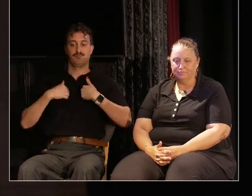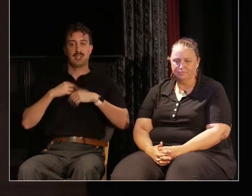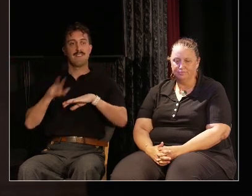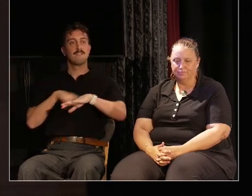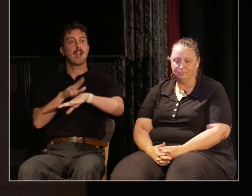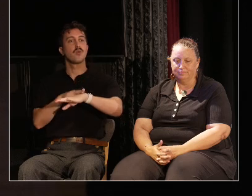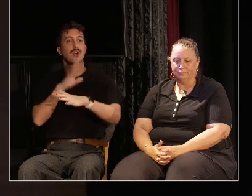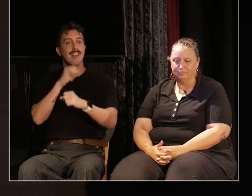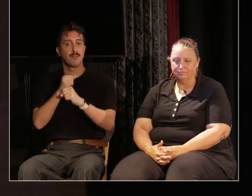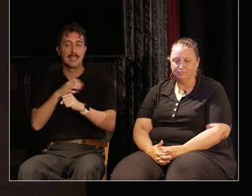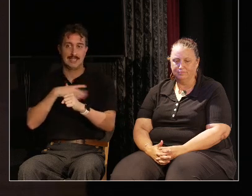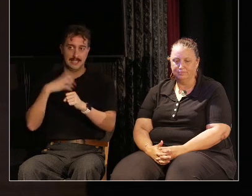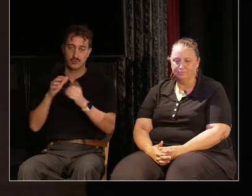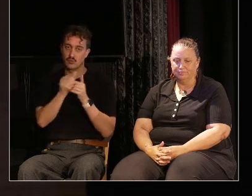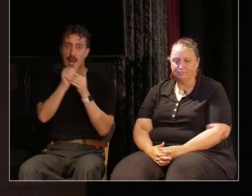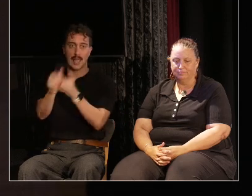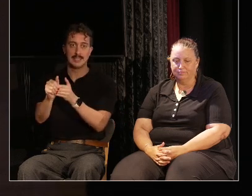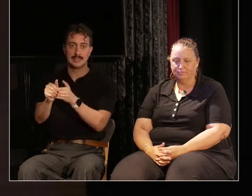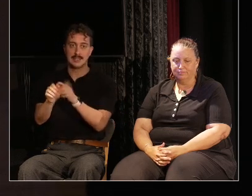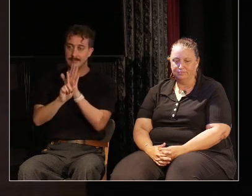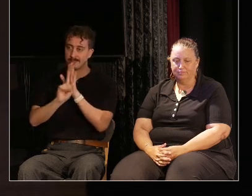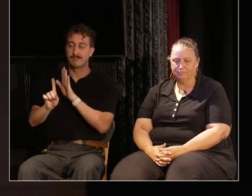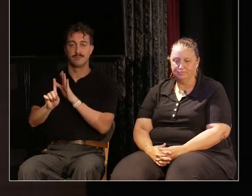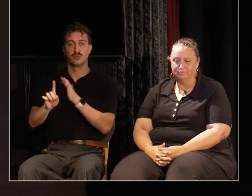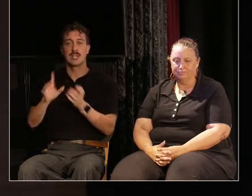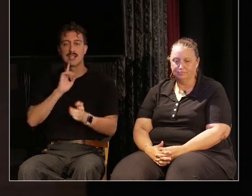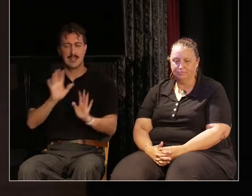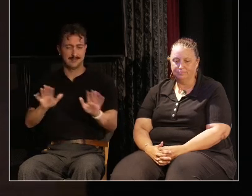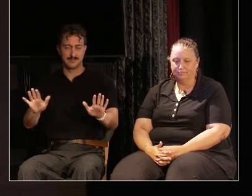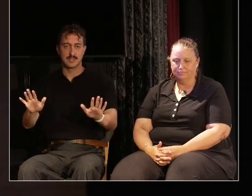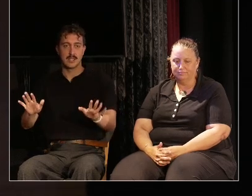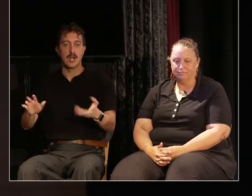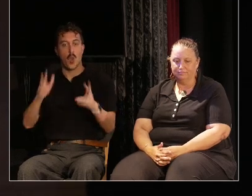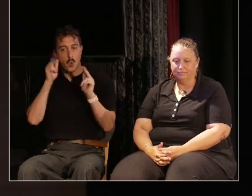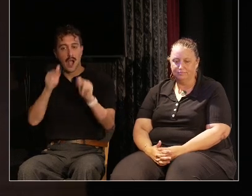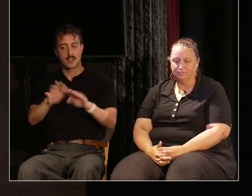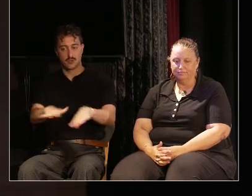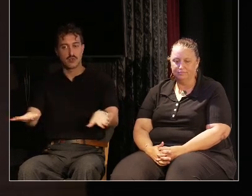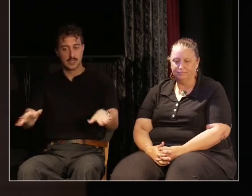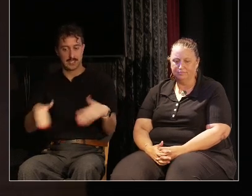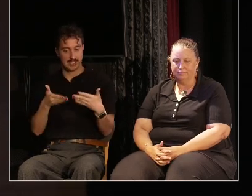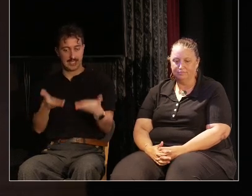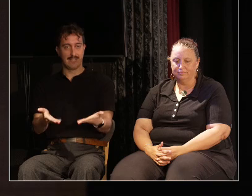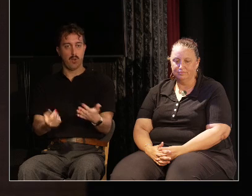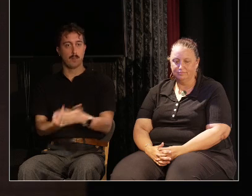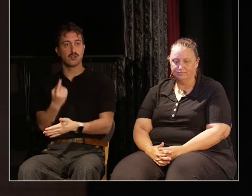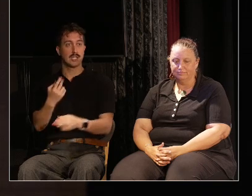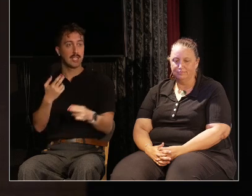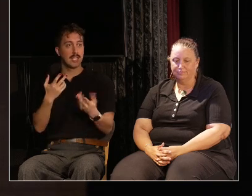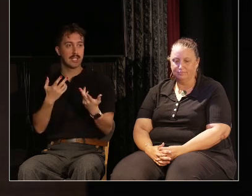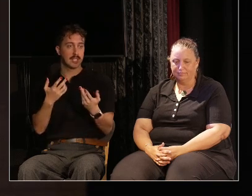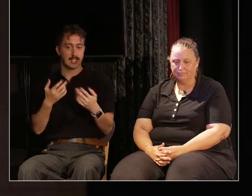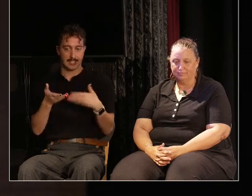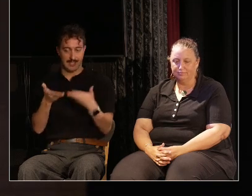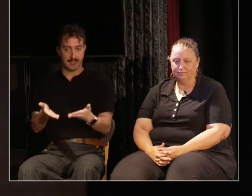leadership role and to say, look, let's move on and let's, look after children and give them opportunity to have that consent,